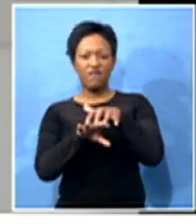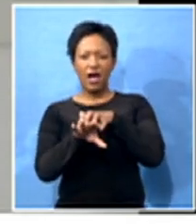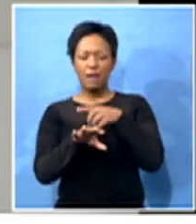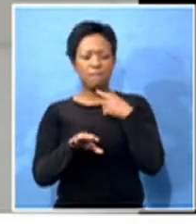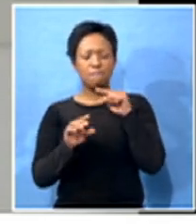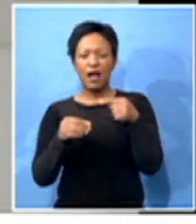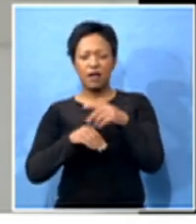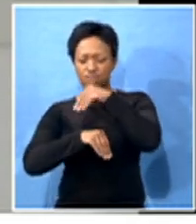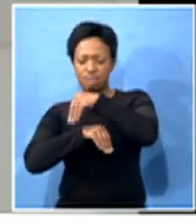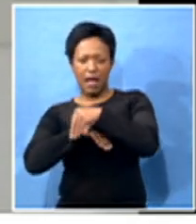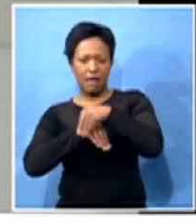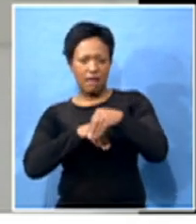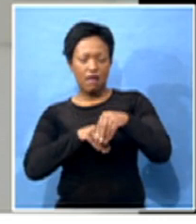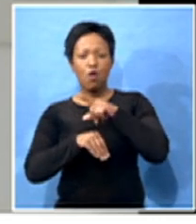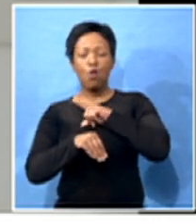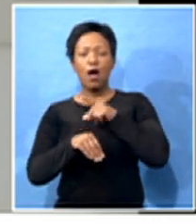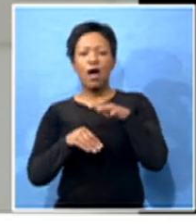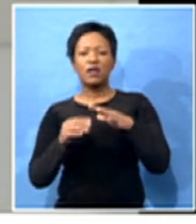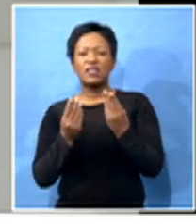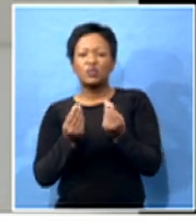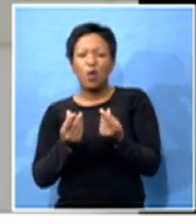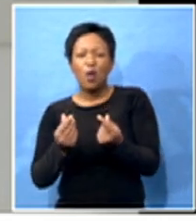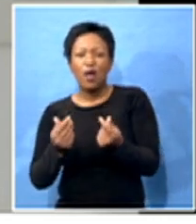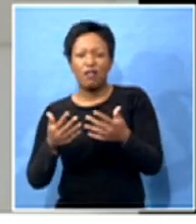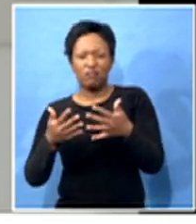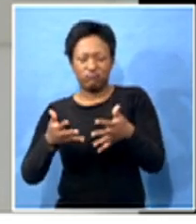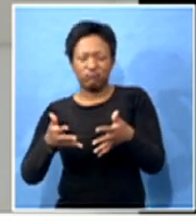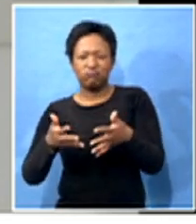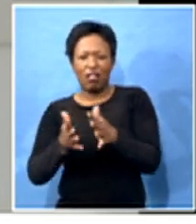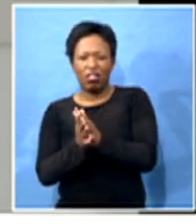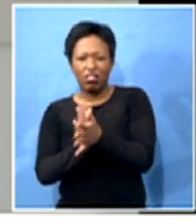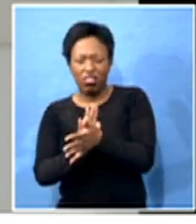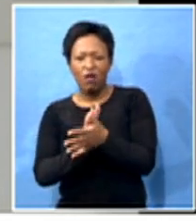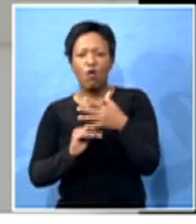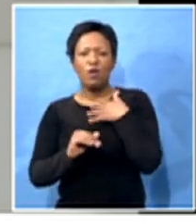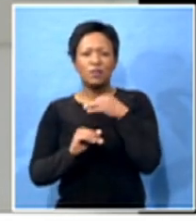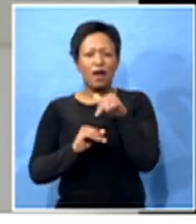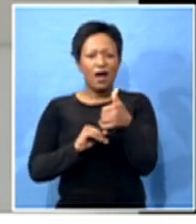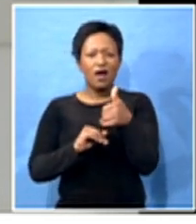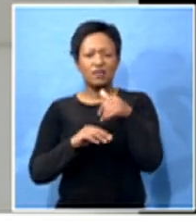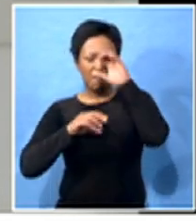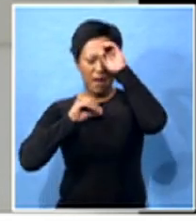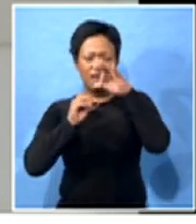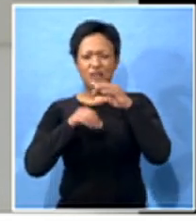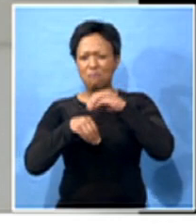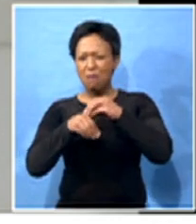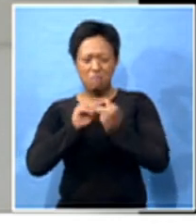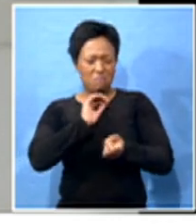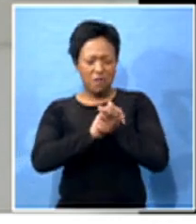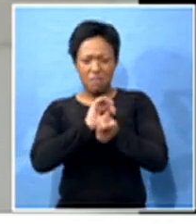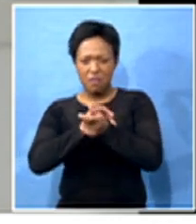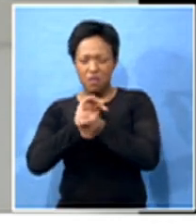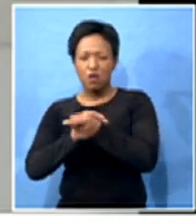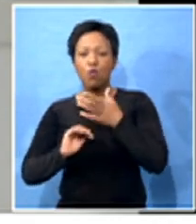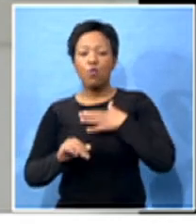anymore because the soil has been eroded, have been destroyed through acid mine drainage and other such problems. So we need these monitors to